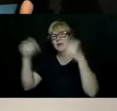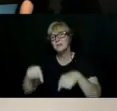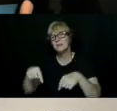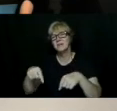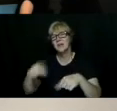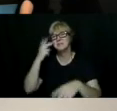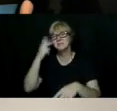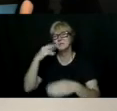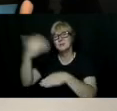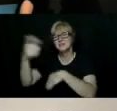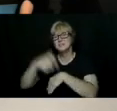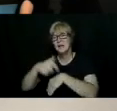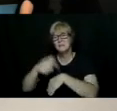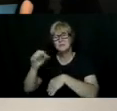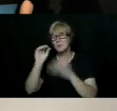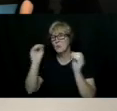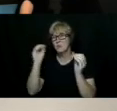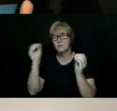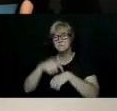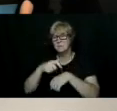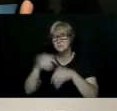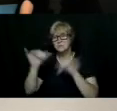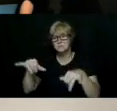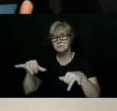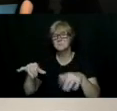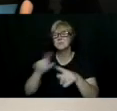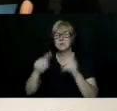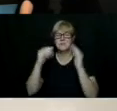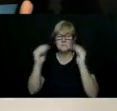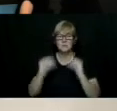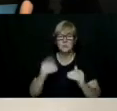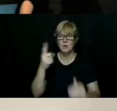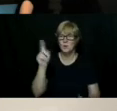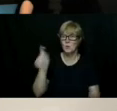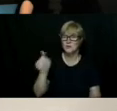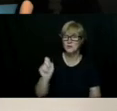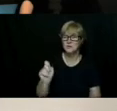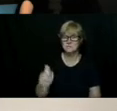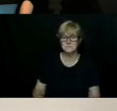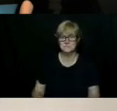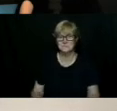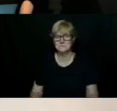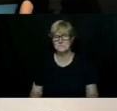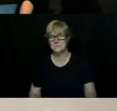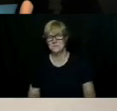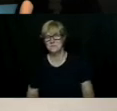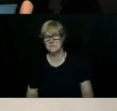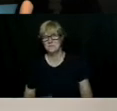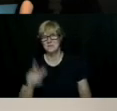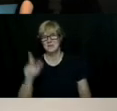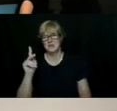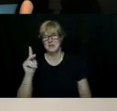you next time. We've got one question from Christoph. Please go ahead. Or one. Yeah. So yeah,